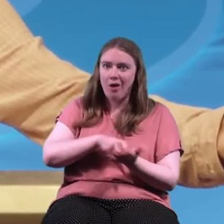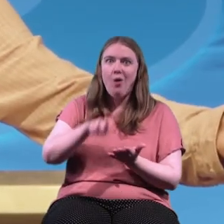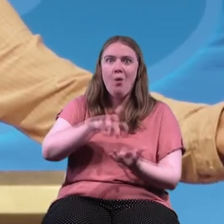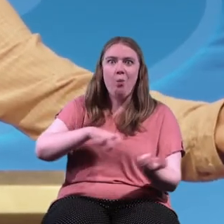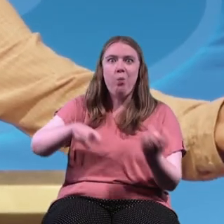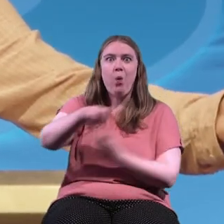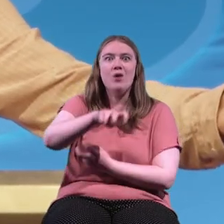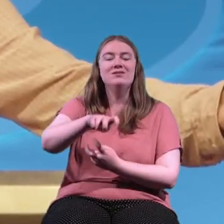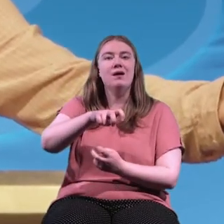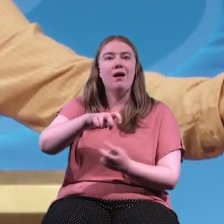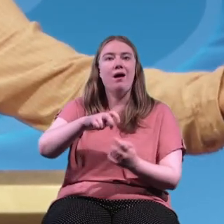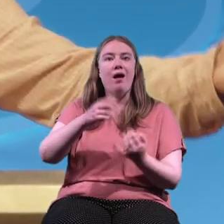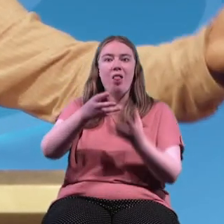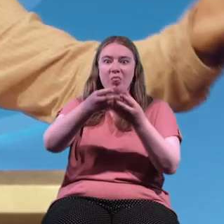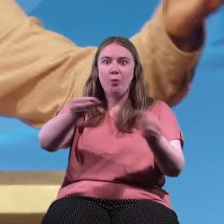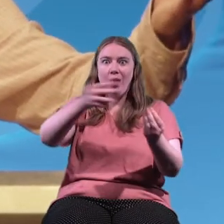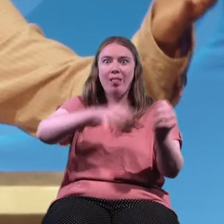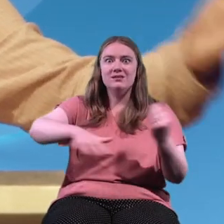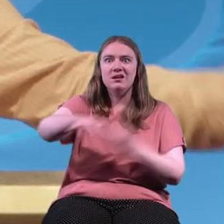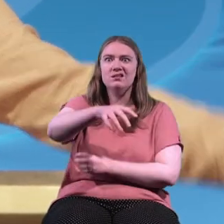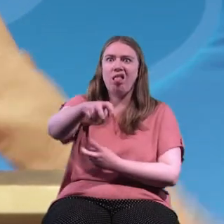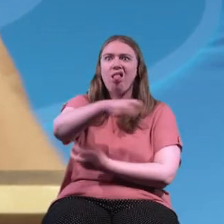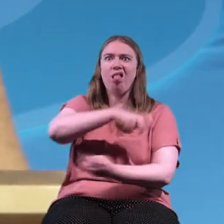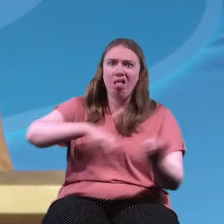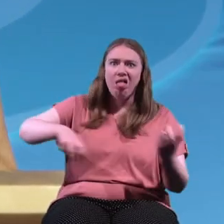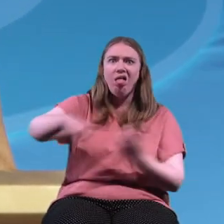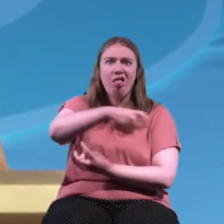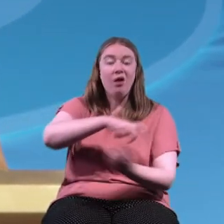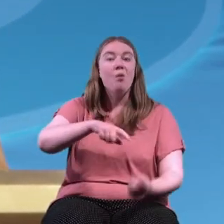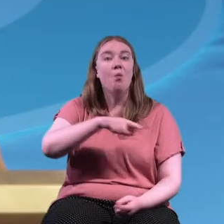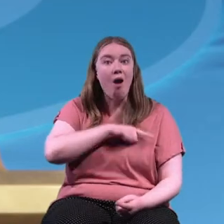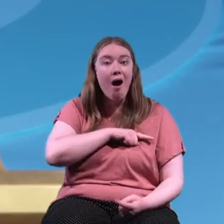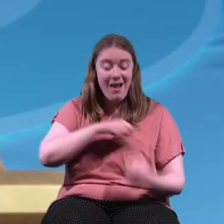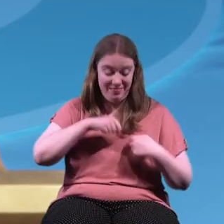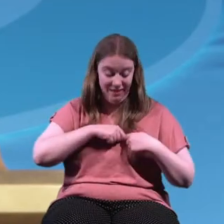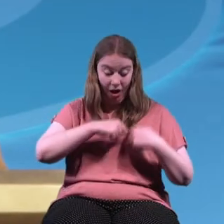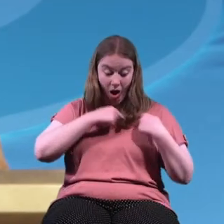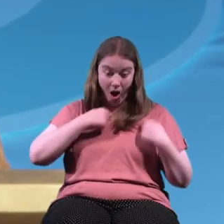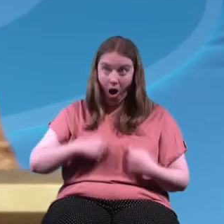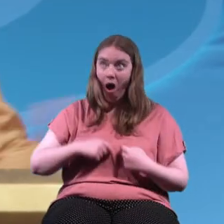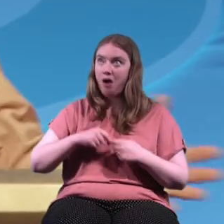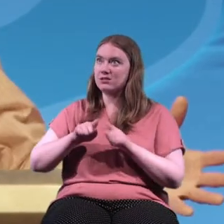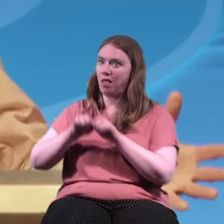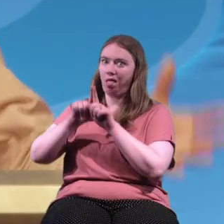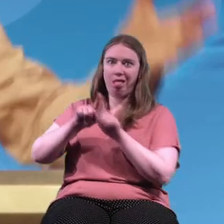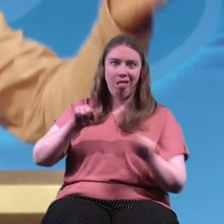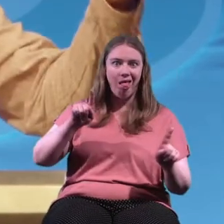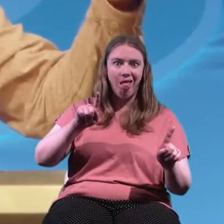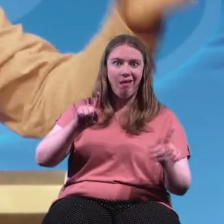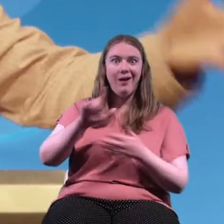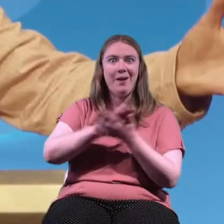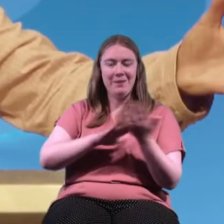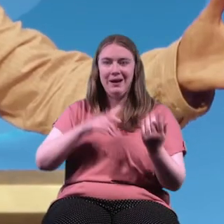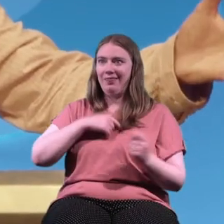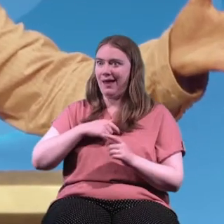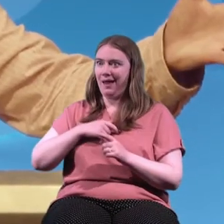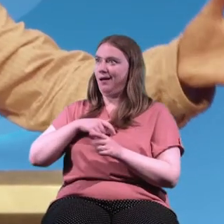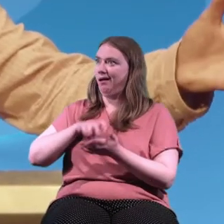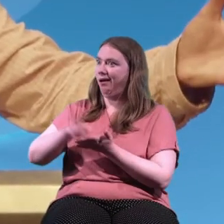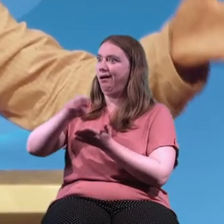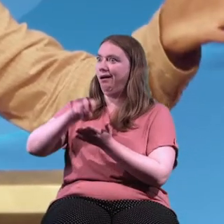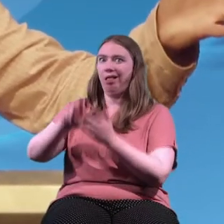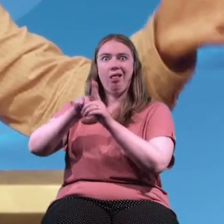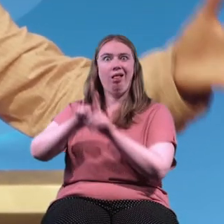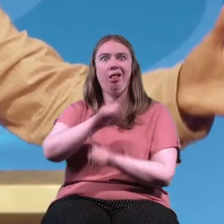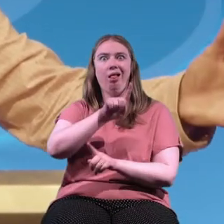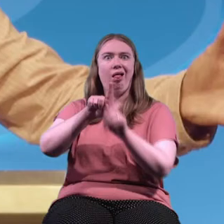their hearts. They went astray in the wilderness because they went astray in their hearts. Verse 11, so I declared on